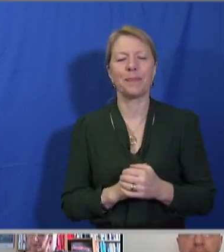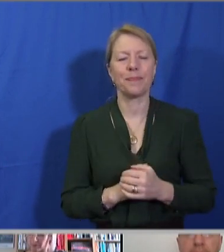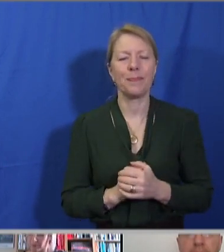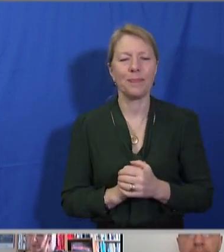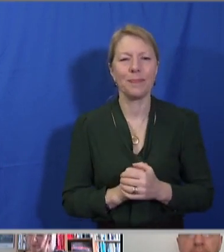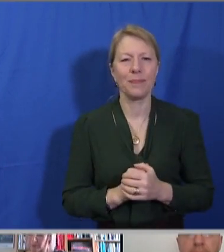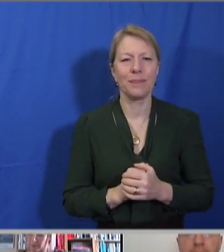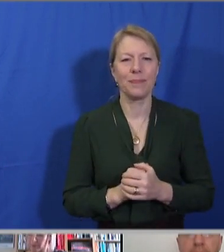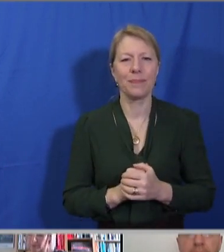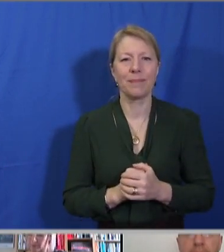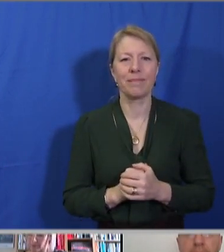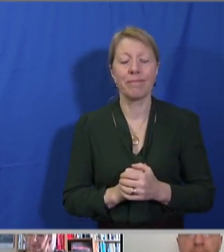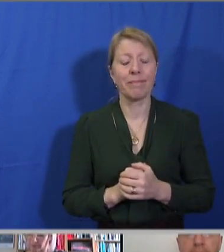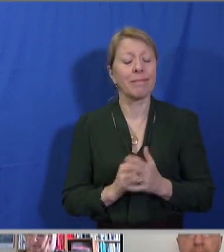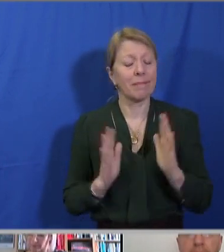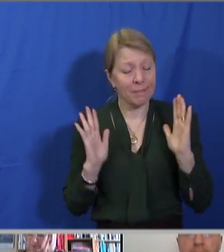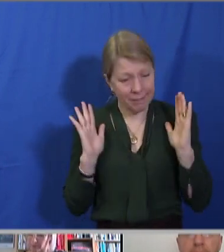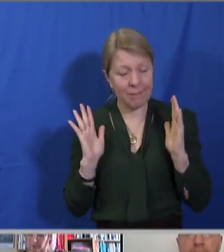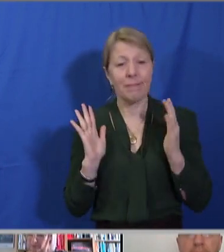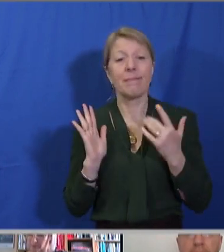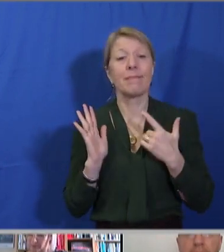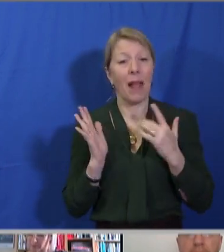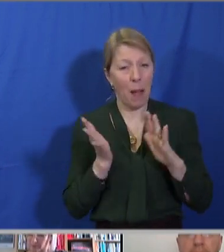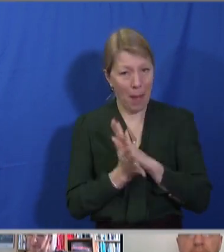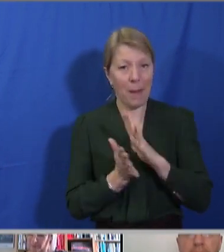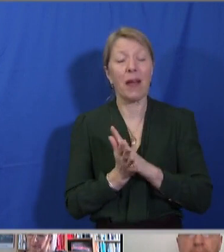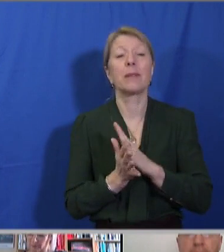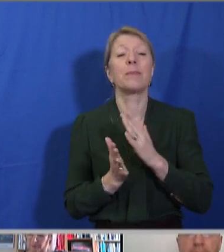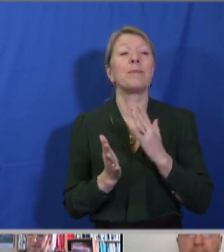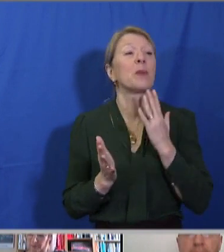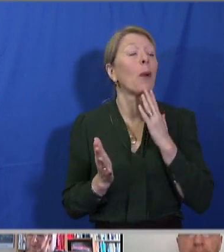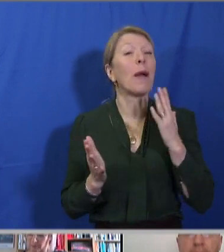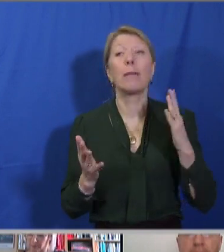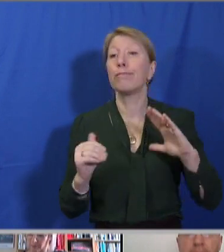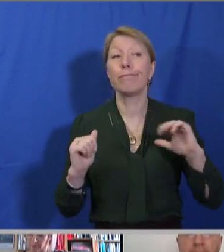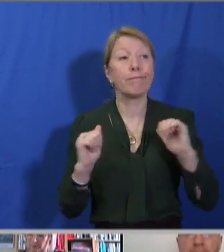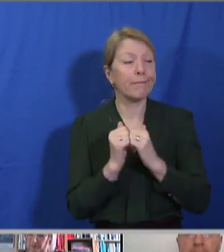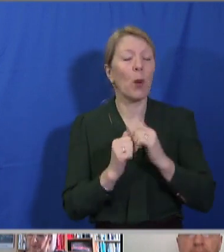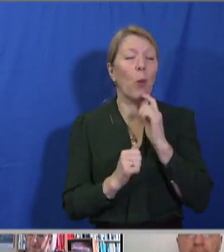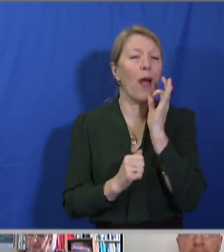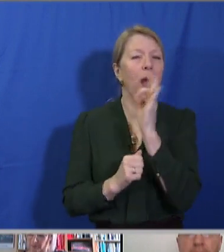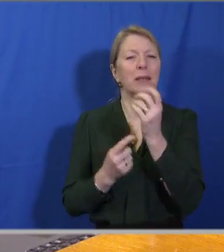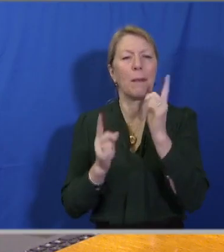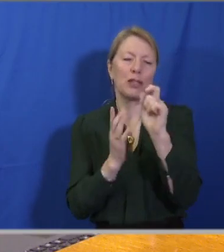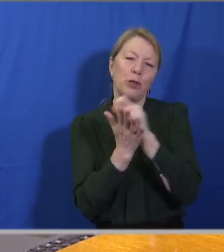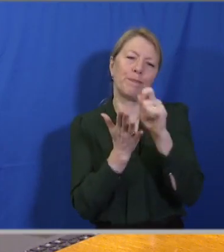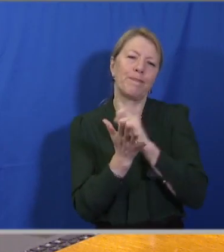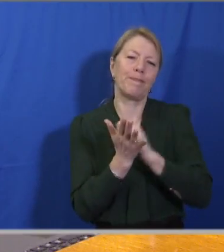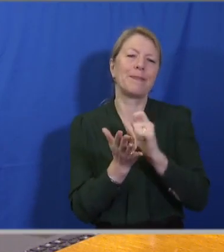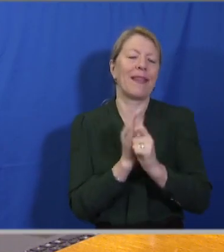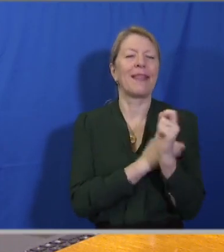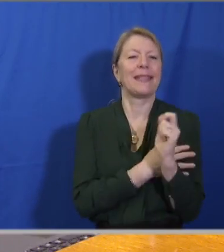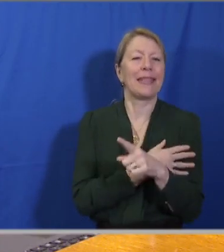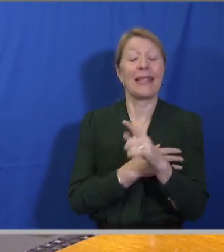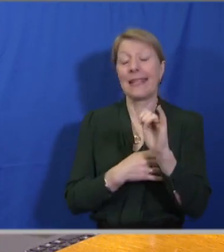I'm just saying I'm happy to commit that, Chair. We will get the Minister to write once the decision has been taken. Okay, and I'm conscious we are,